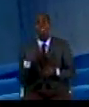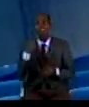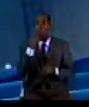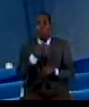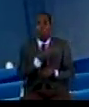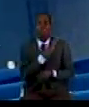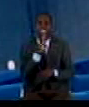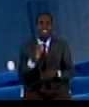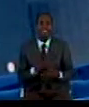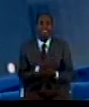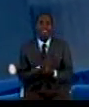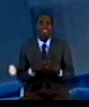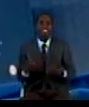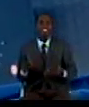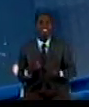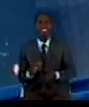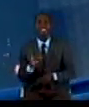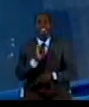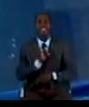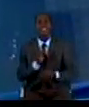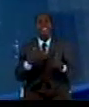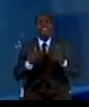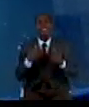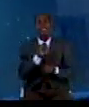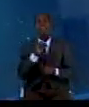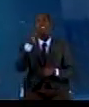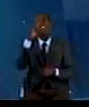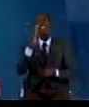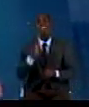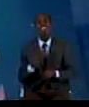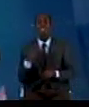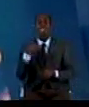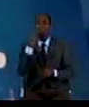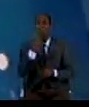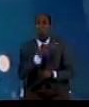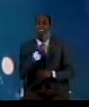oh yes. I have a God